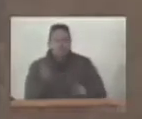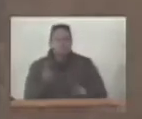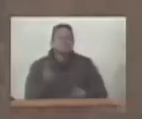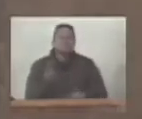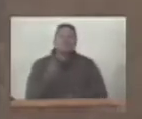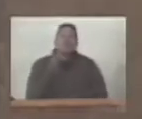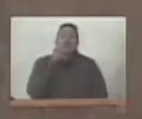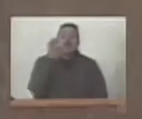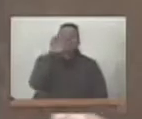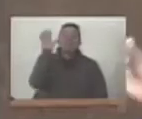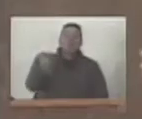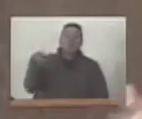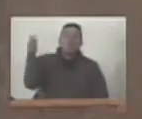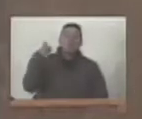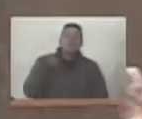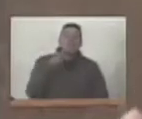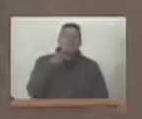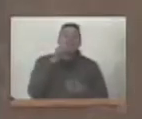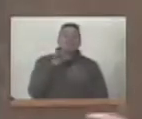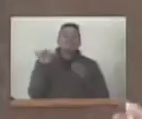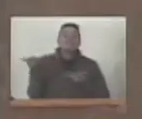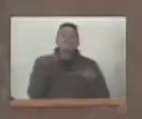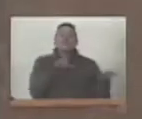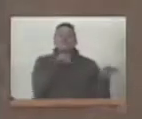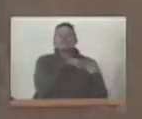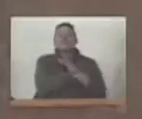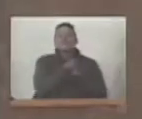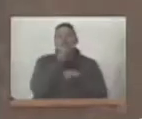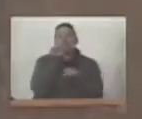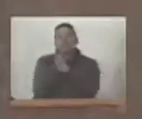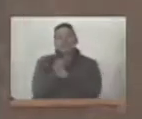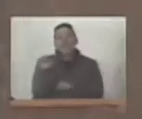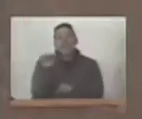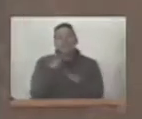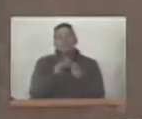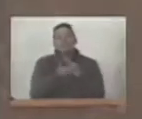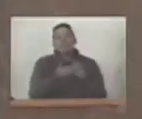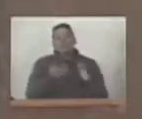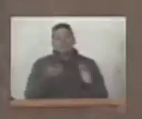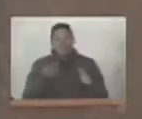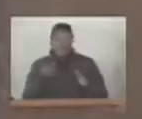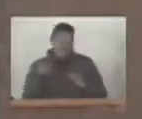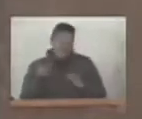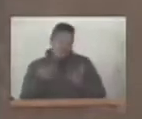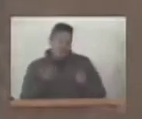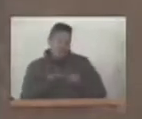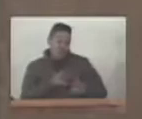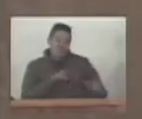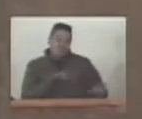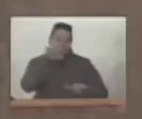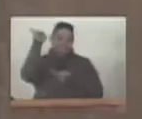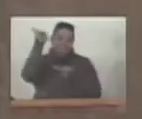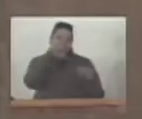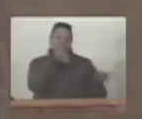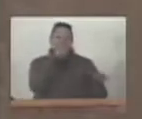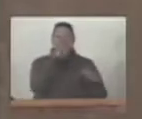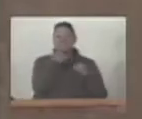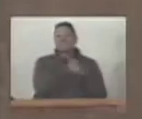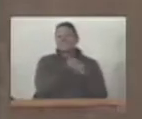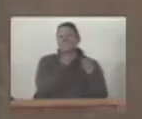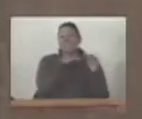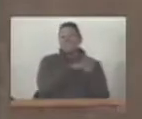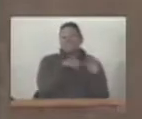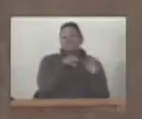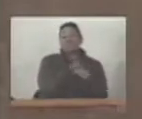And Chicago have a same criminal reality that we are trying to solve. The fight against